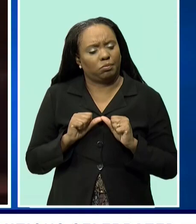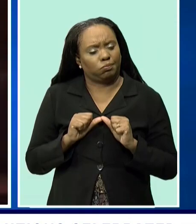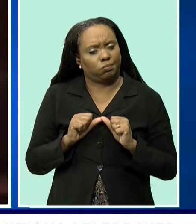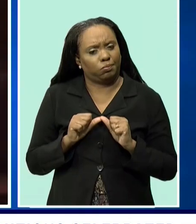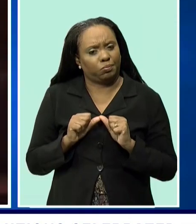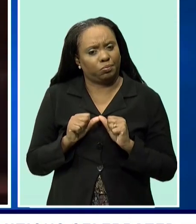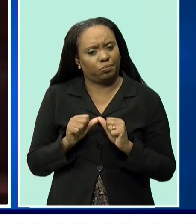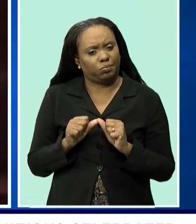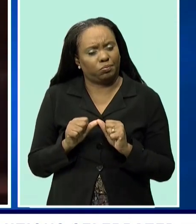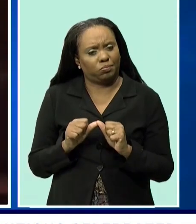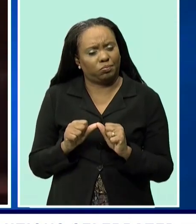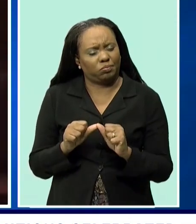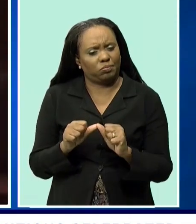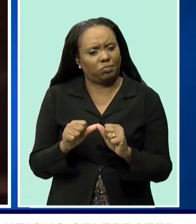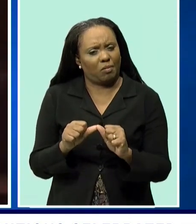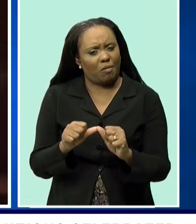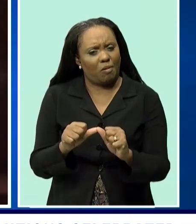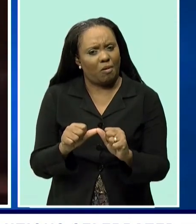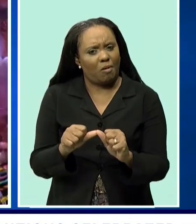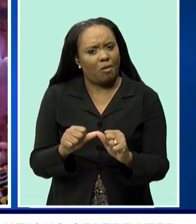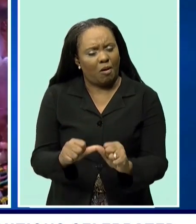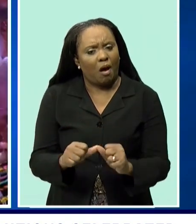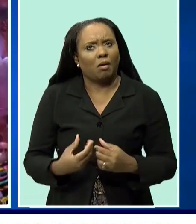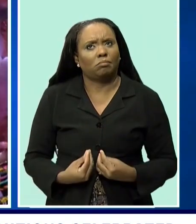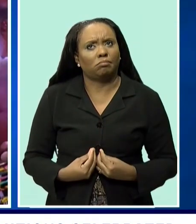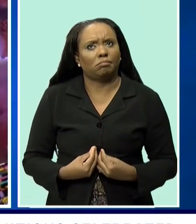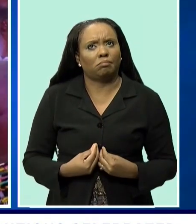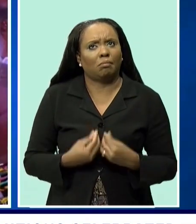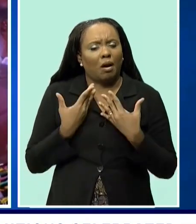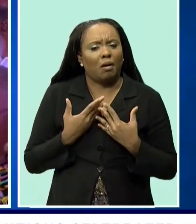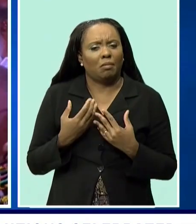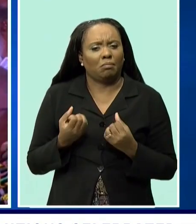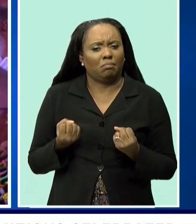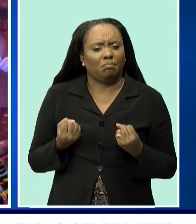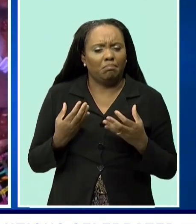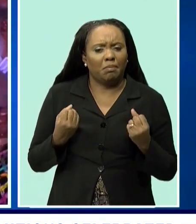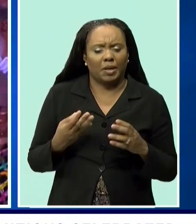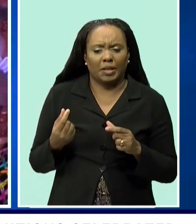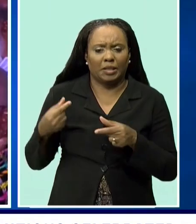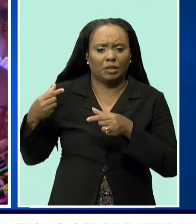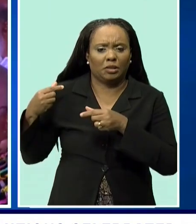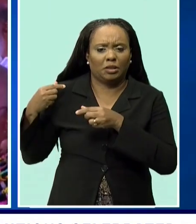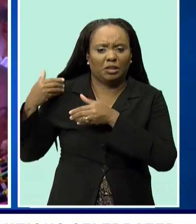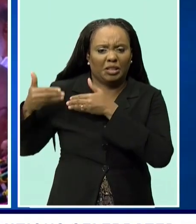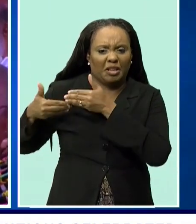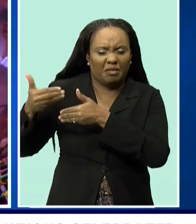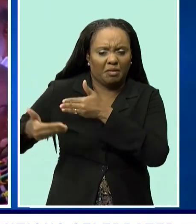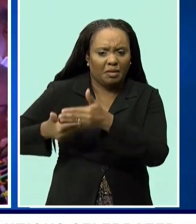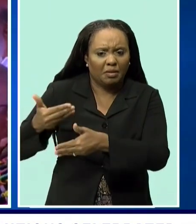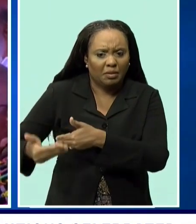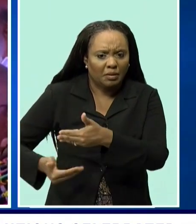as they could be in inspiring generations of us who came after,